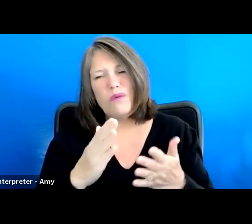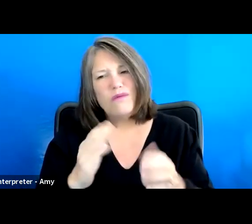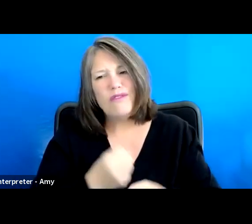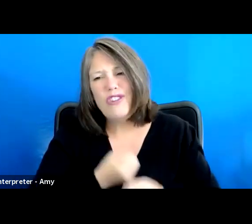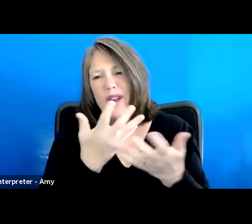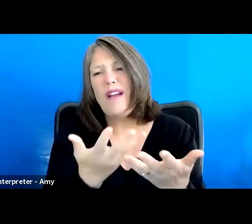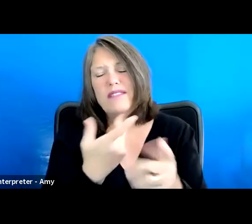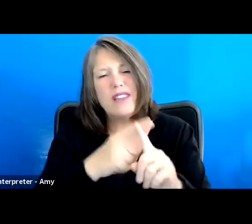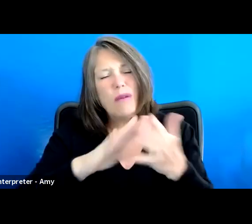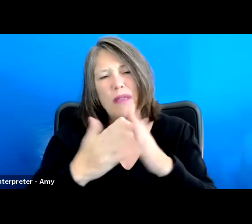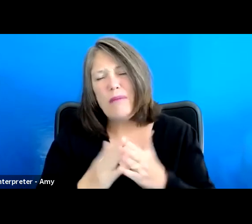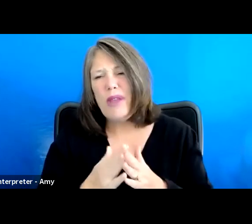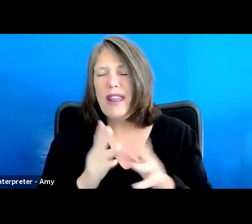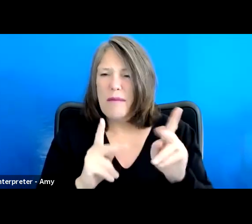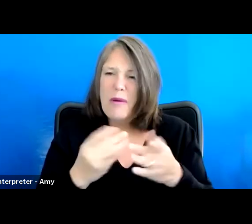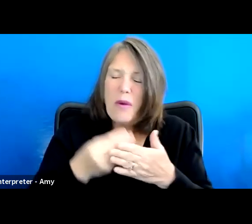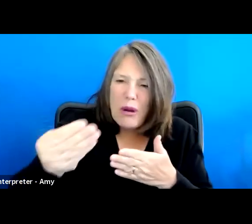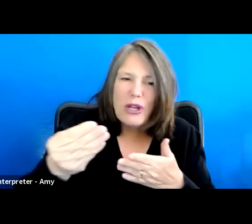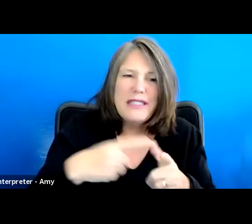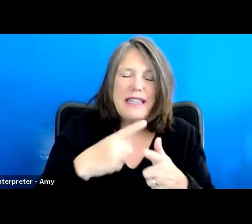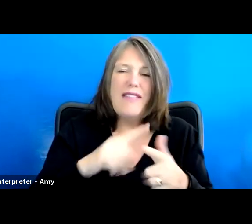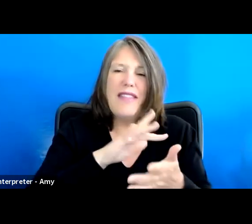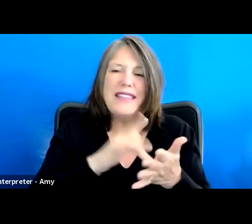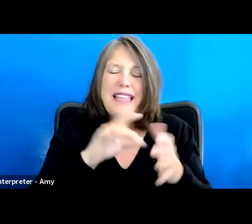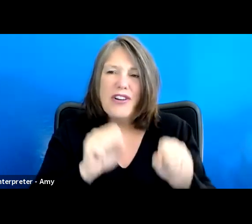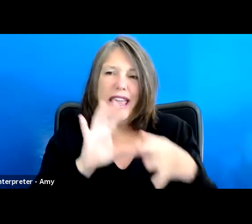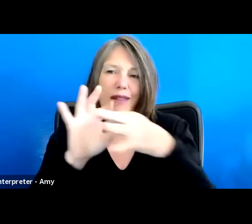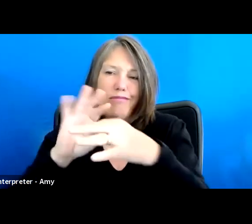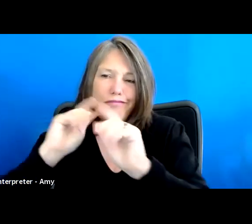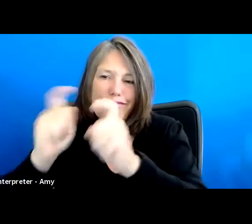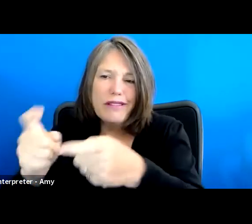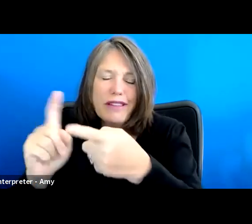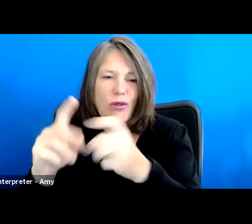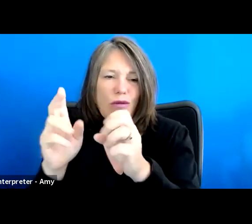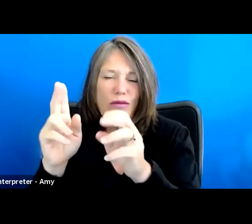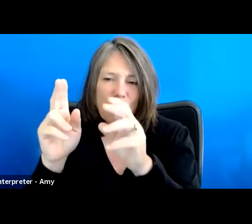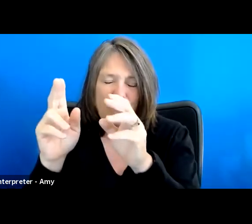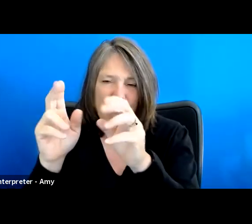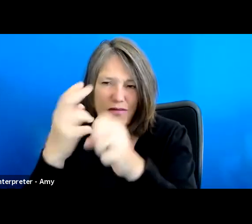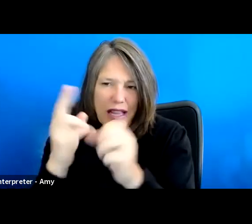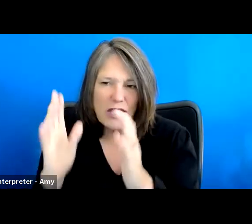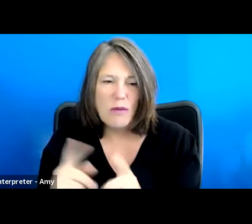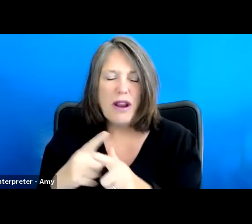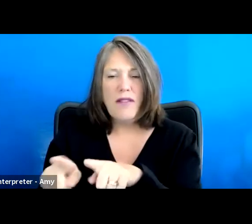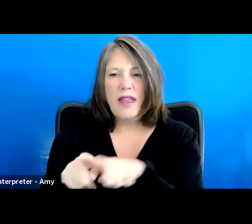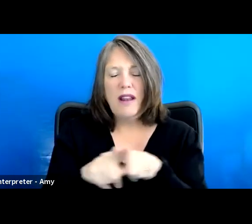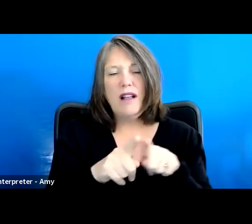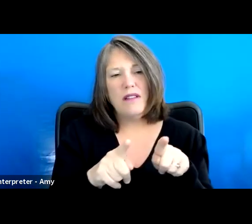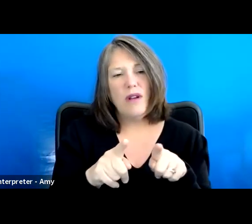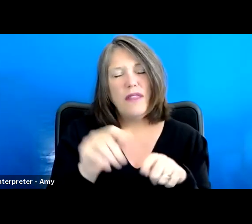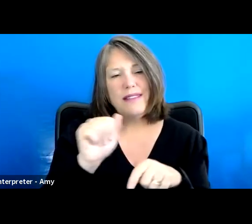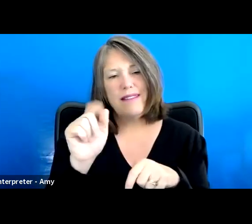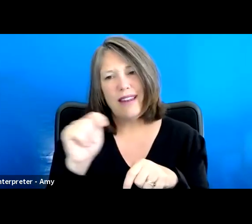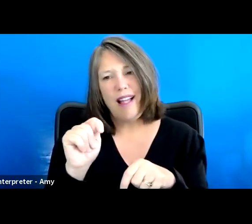folks will purchase those items and then the center is able to connect them to the consumer. And then we also have the assistive technology loan closet, which